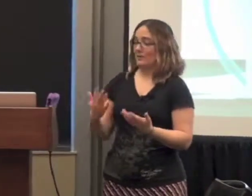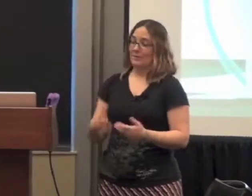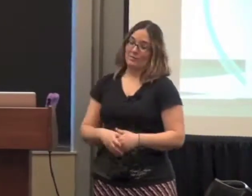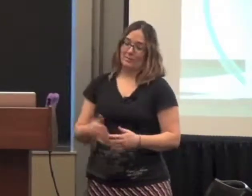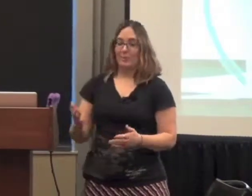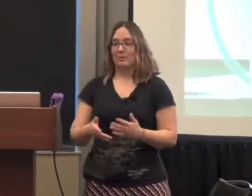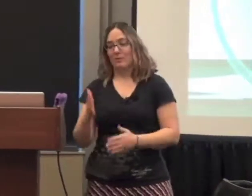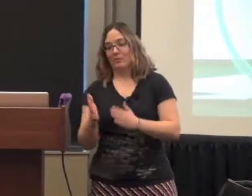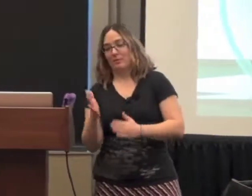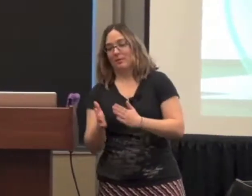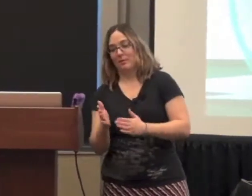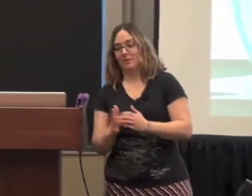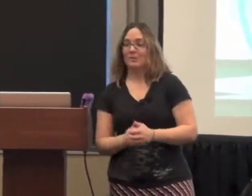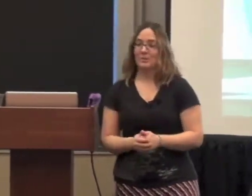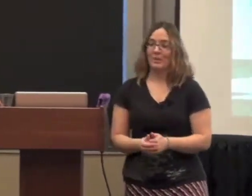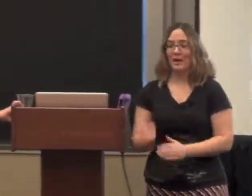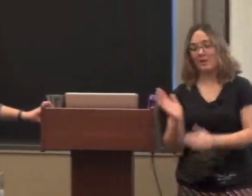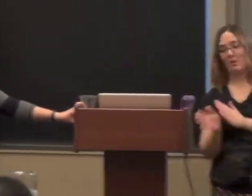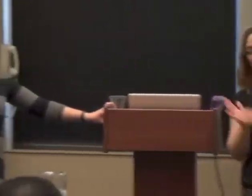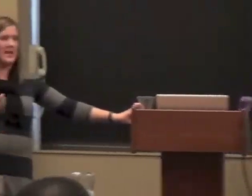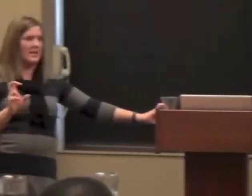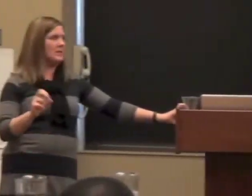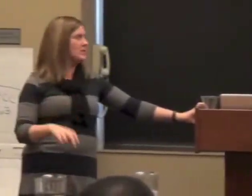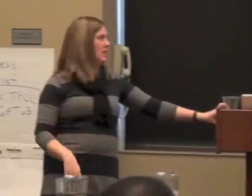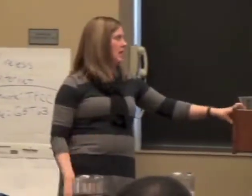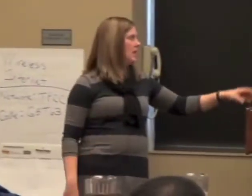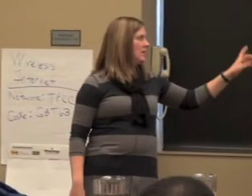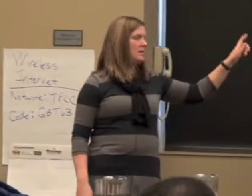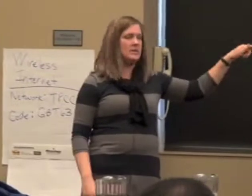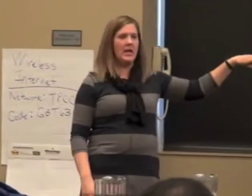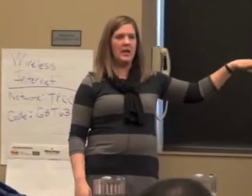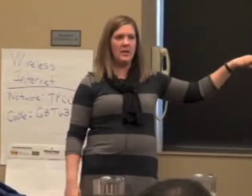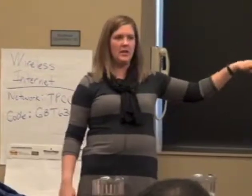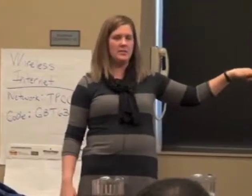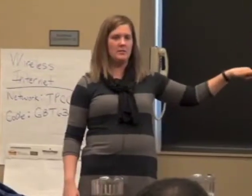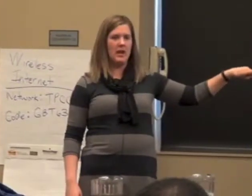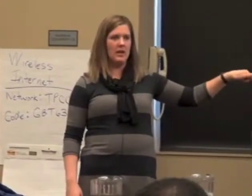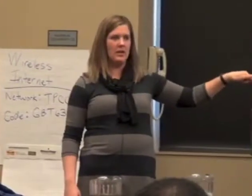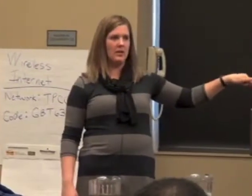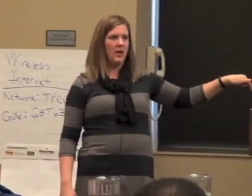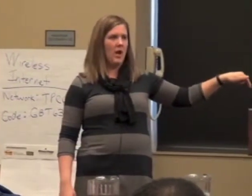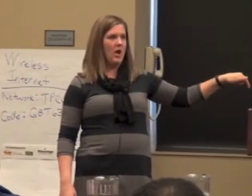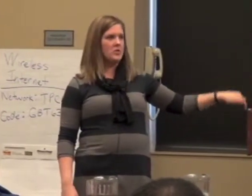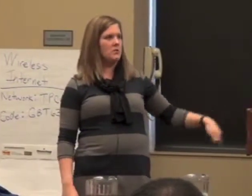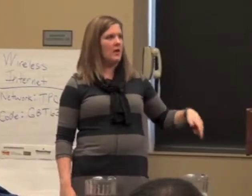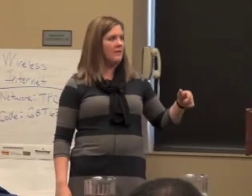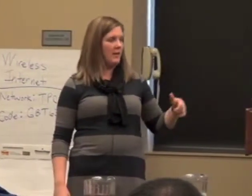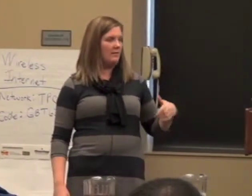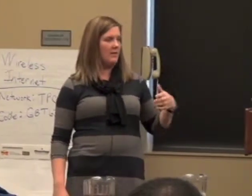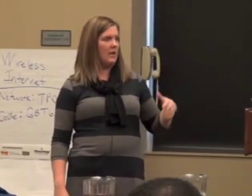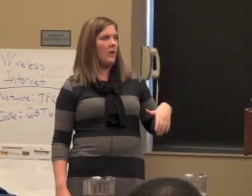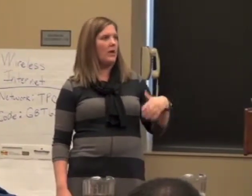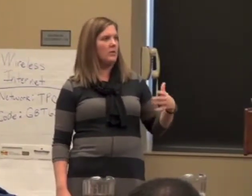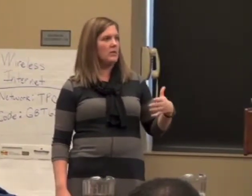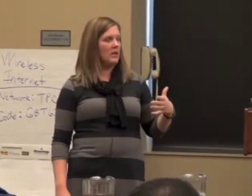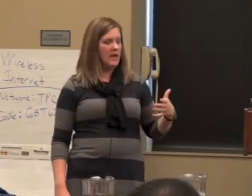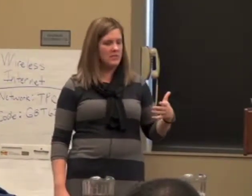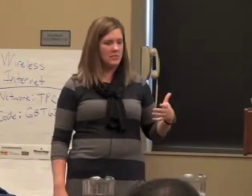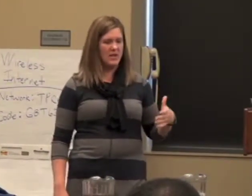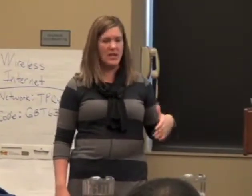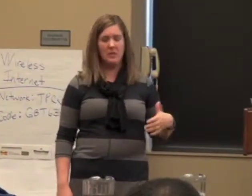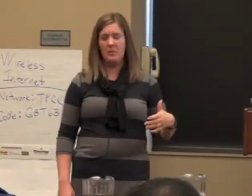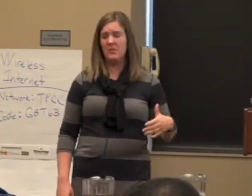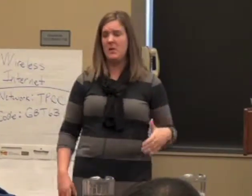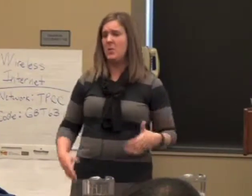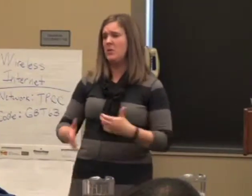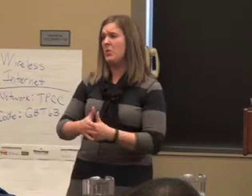Christi had her soapbox a little bit ago about saliency. The same person. The data is mine. Too often I feel like I go into classrooms